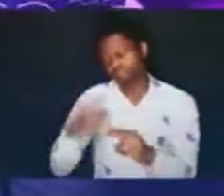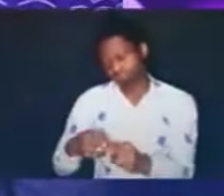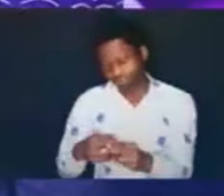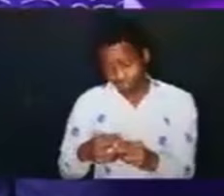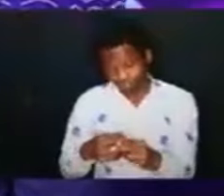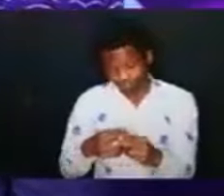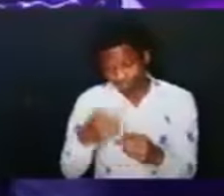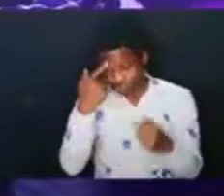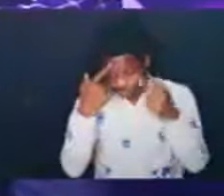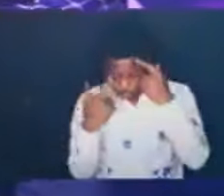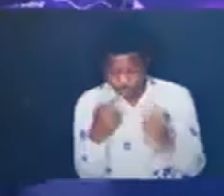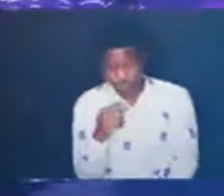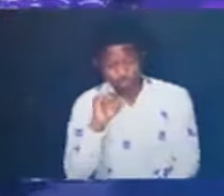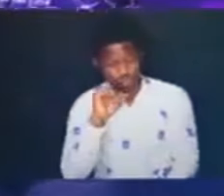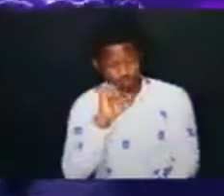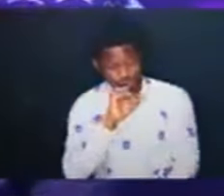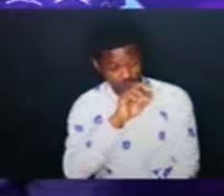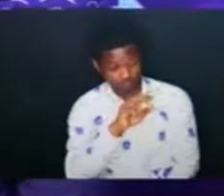Amen.